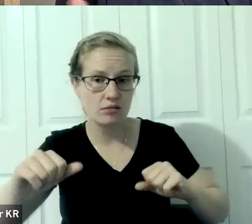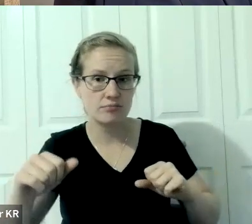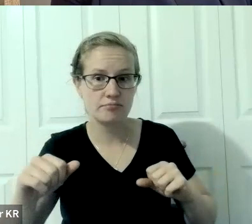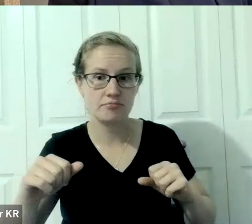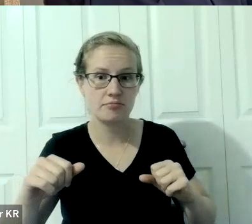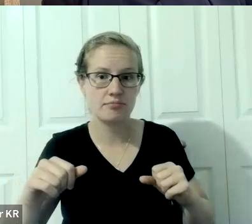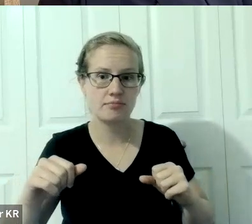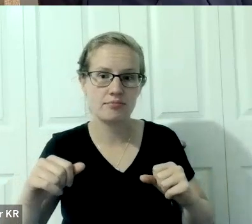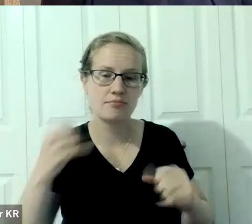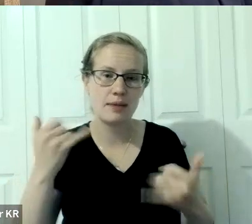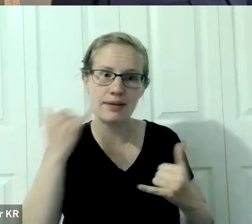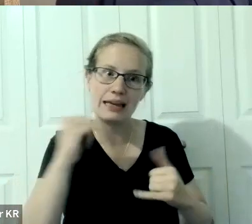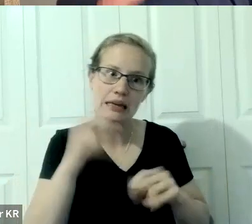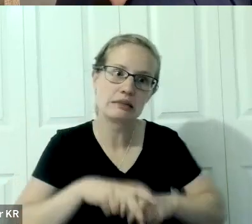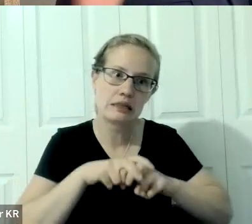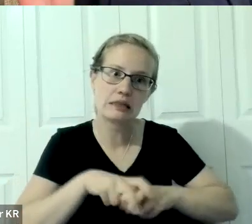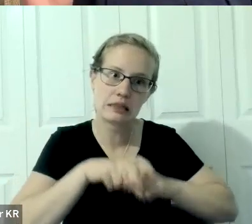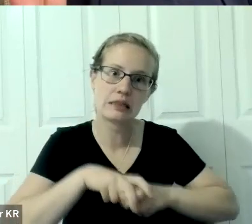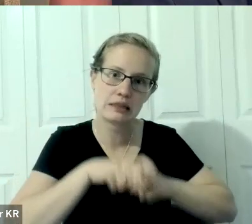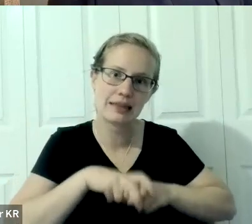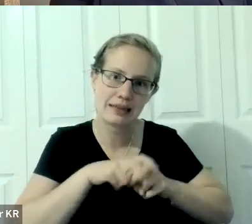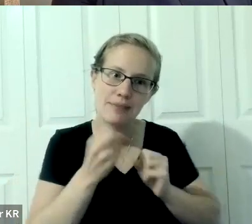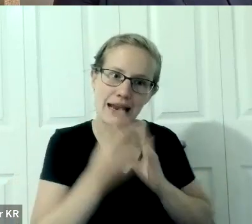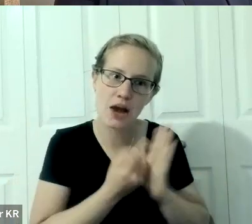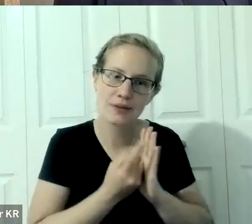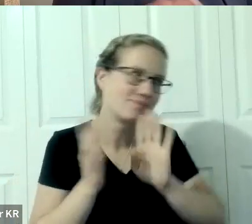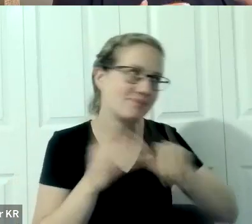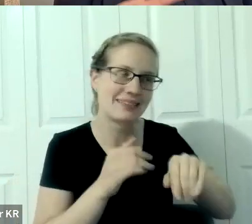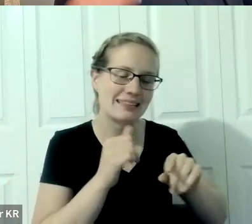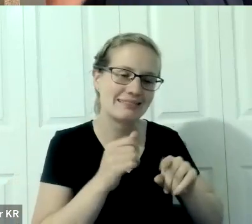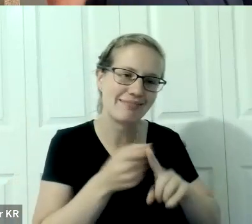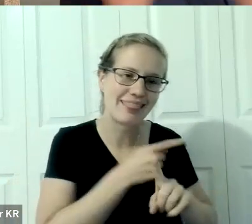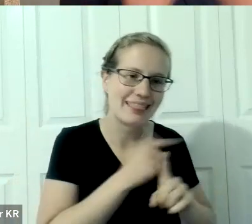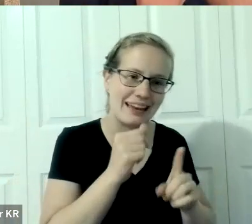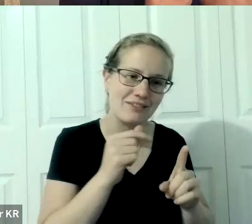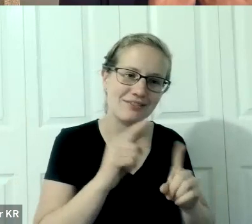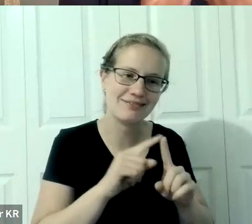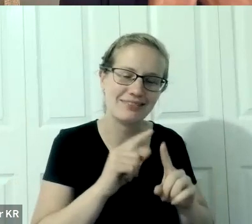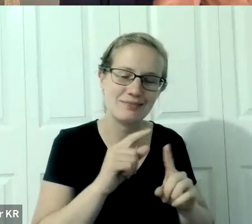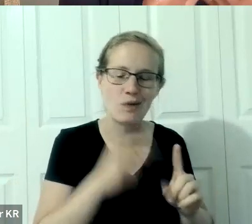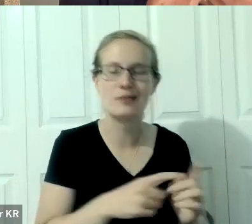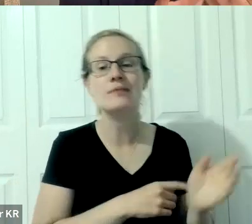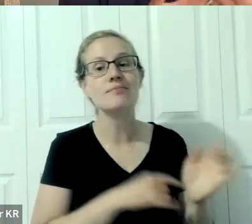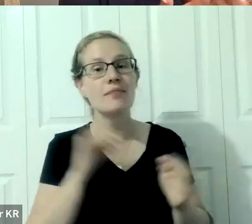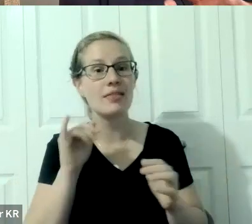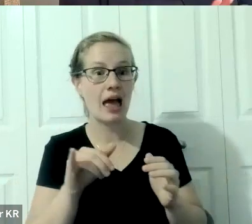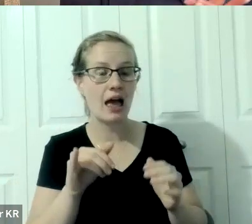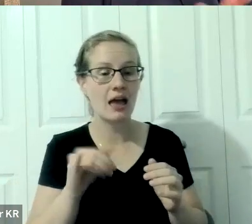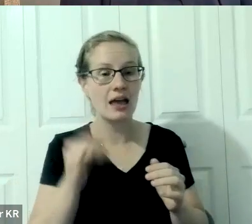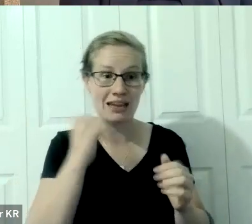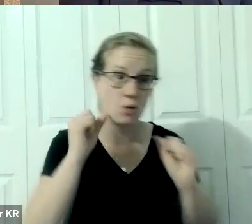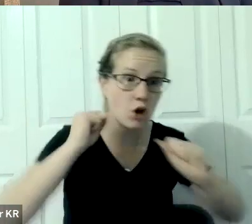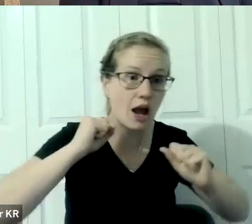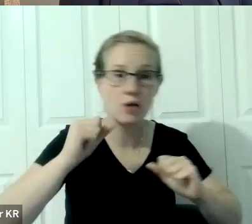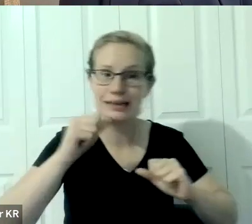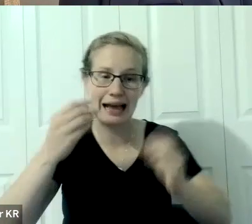maybe if I didn't sit so many hours, that would also help. But anyway, that's a different story. But then that would be a perfect storm for the diabetes